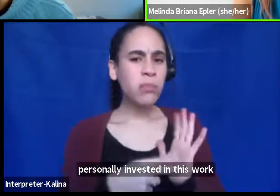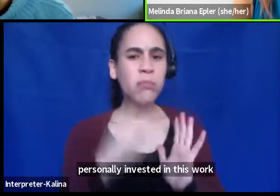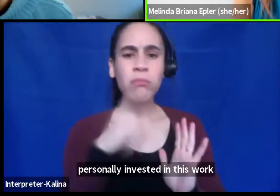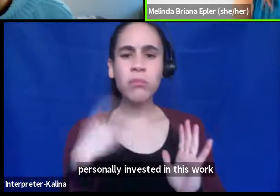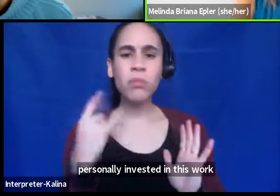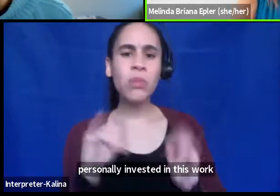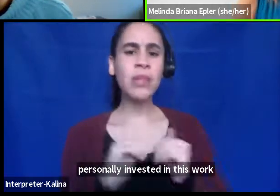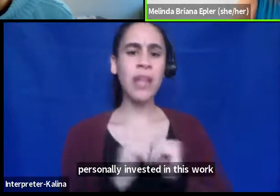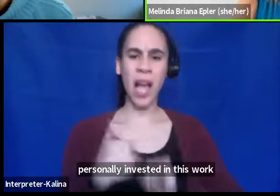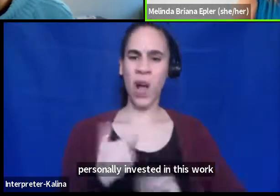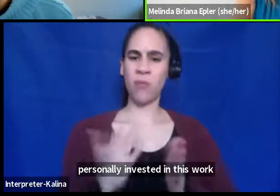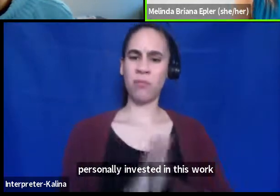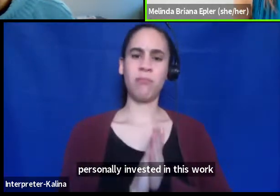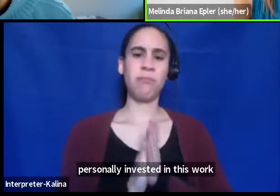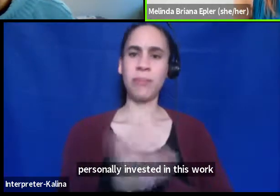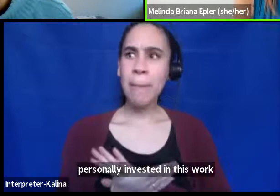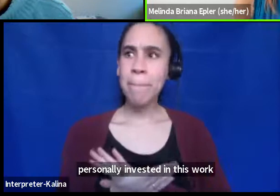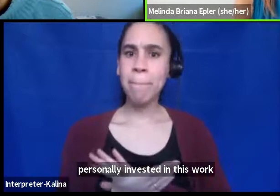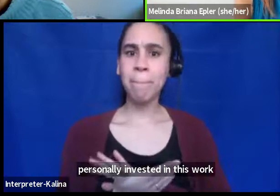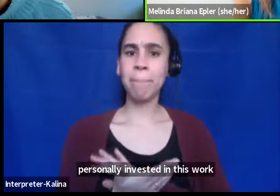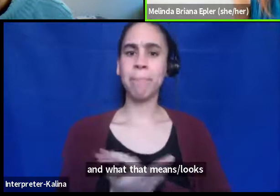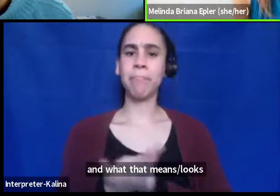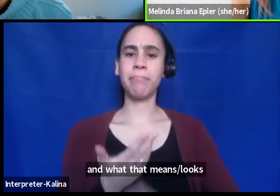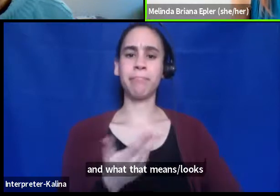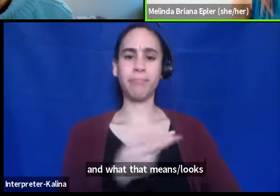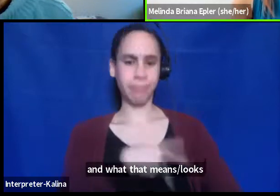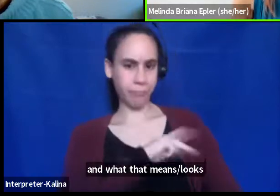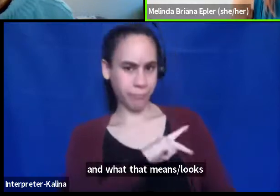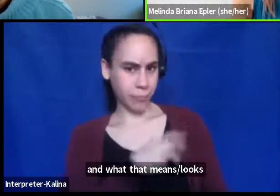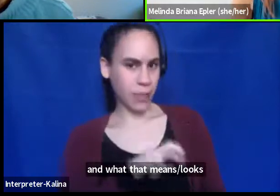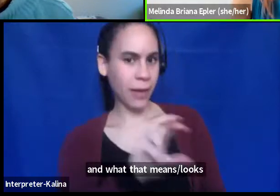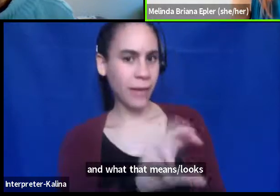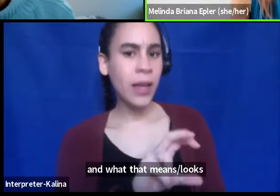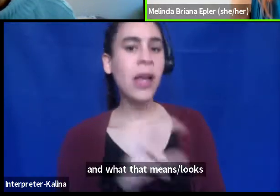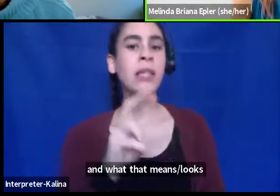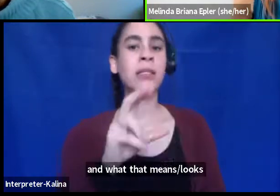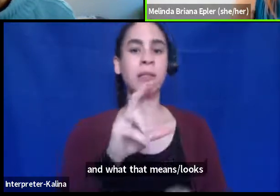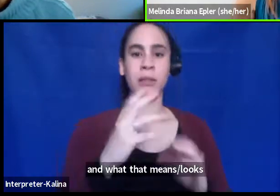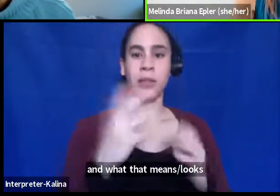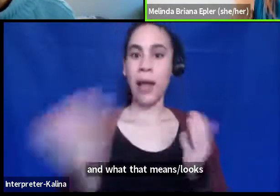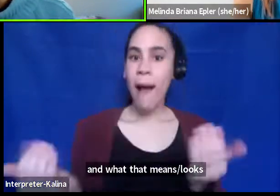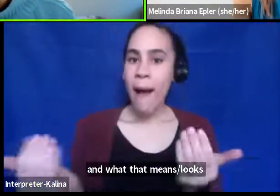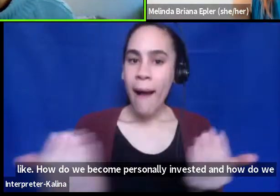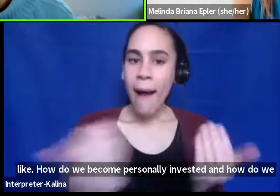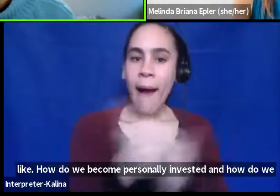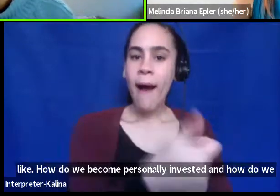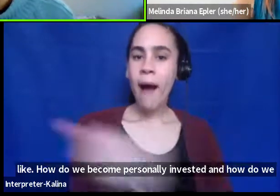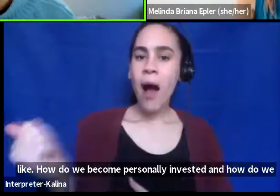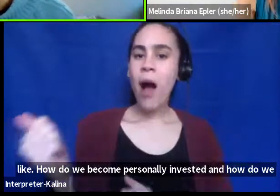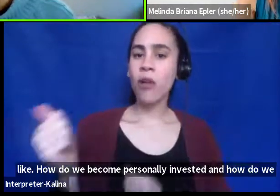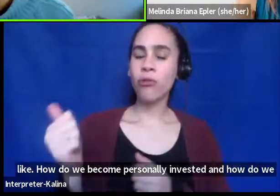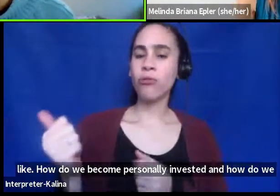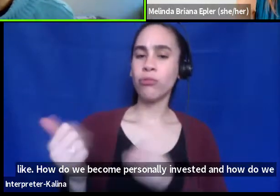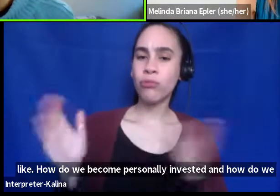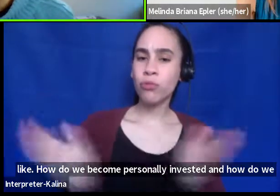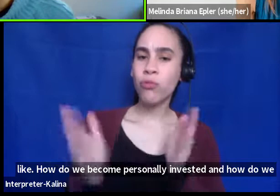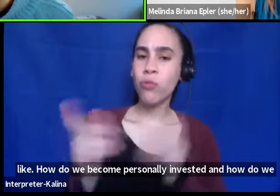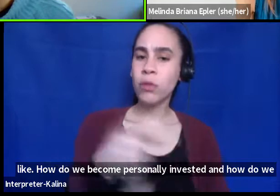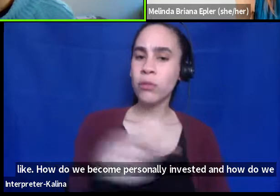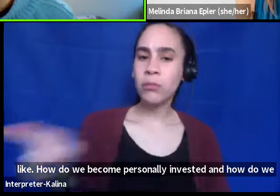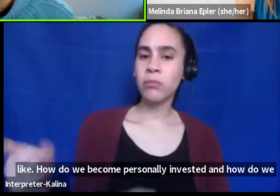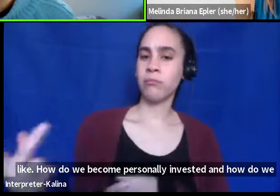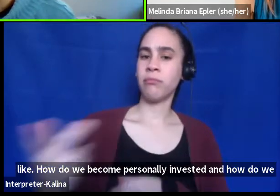become personally invested, and how do we get others to become personally invested? Right. I mean, I think it can't